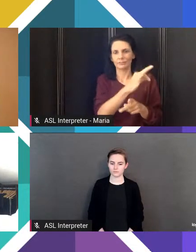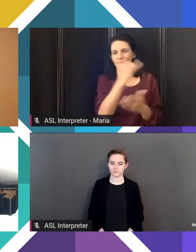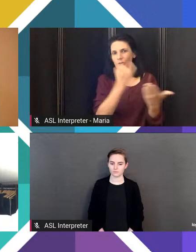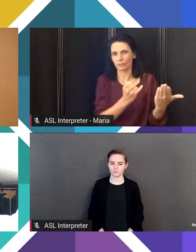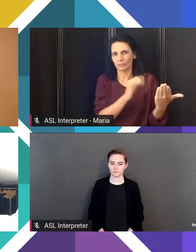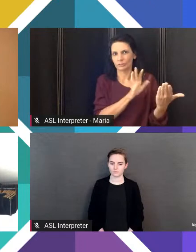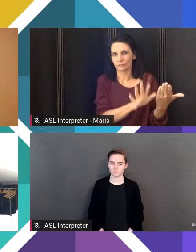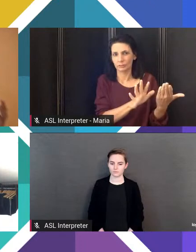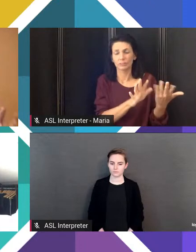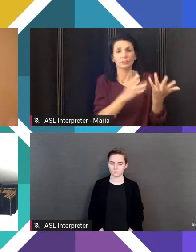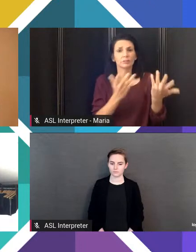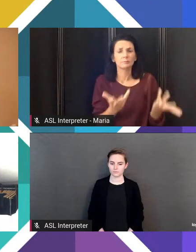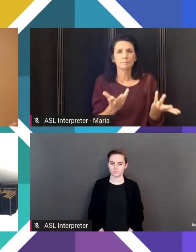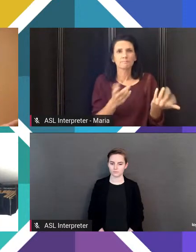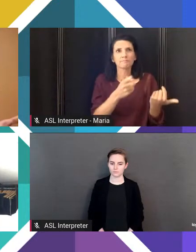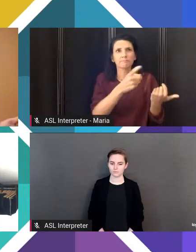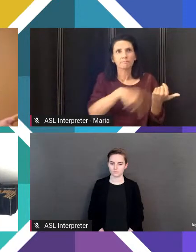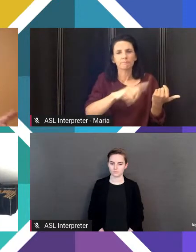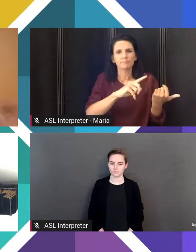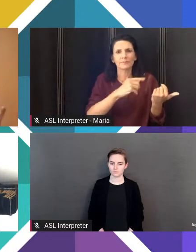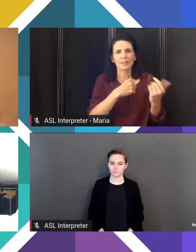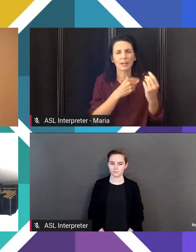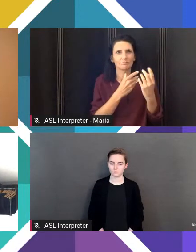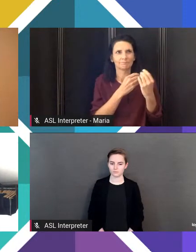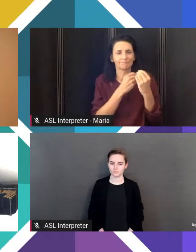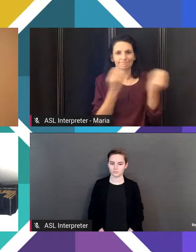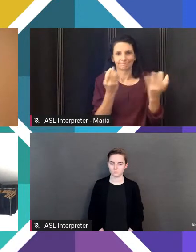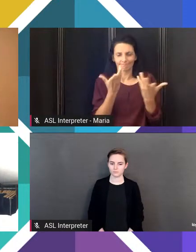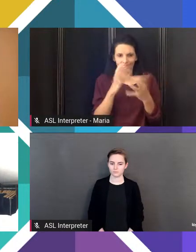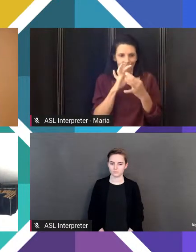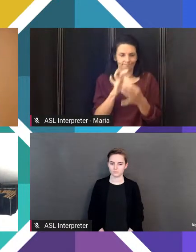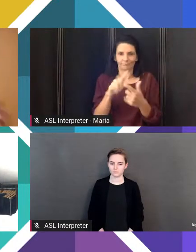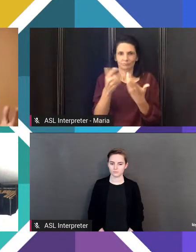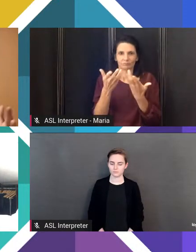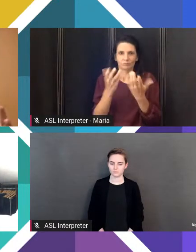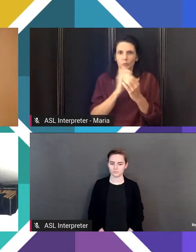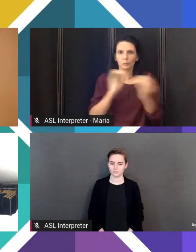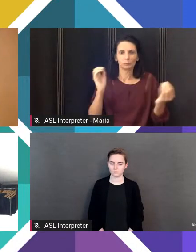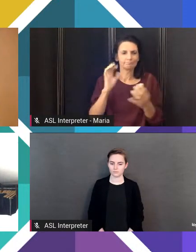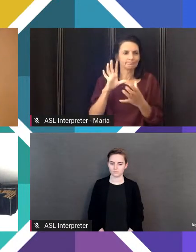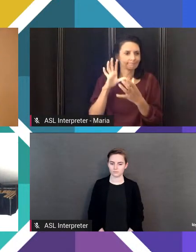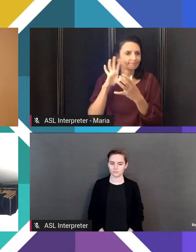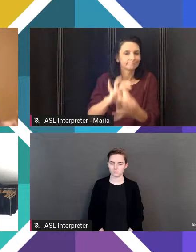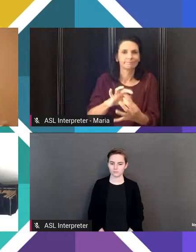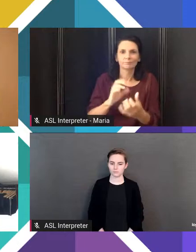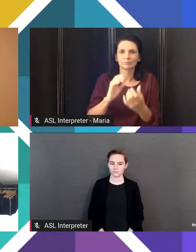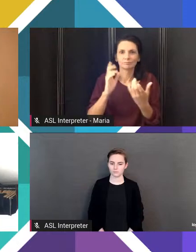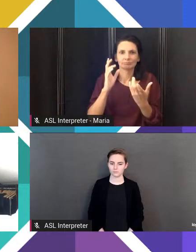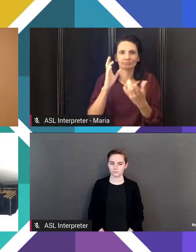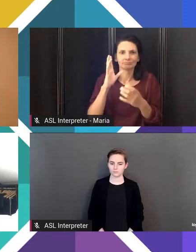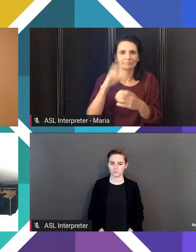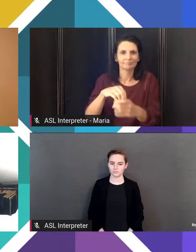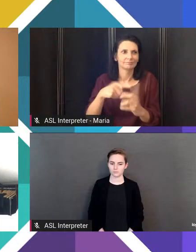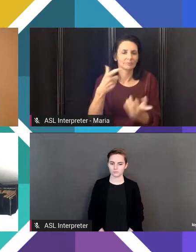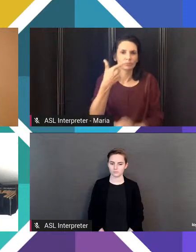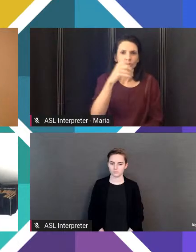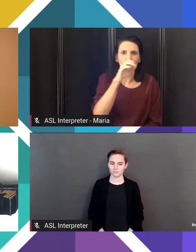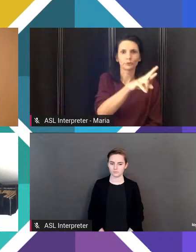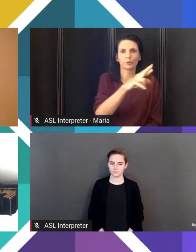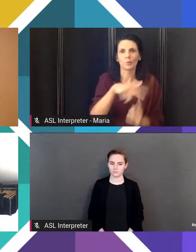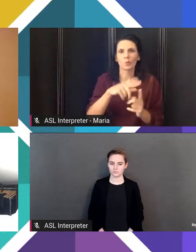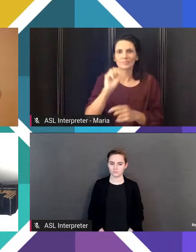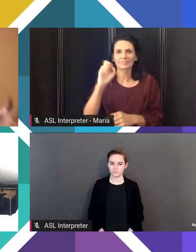have basically no conversation about gender, sex, sexuality, or anything, because they're rooted in kind of